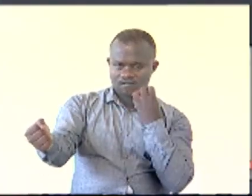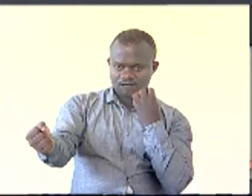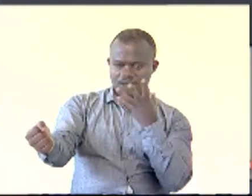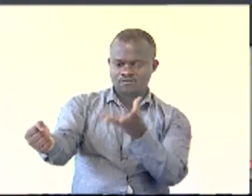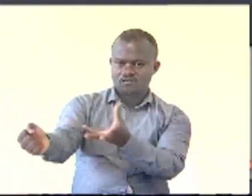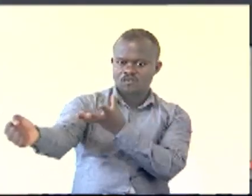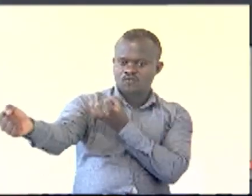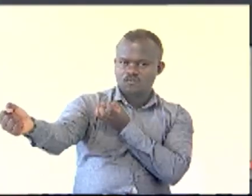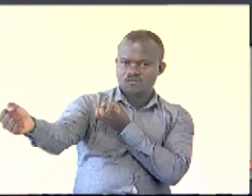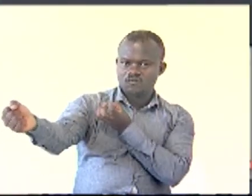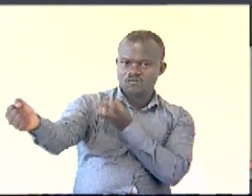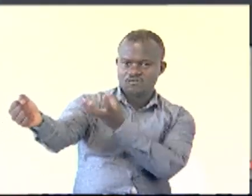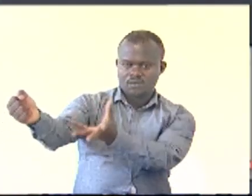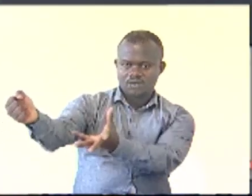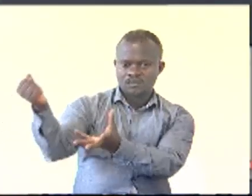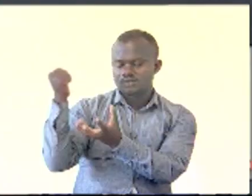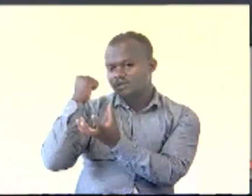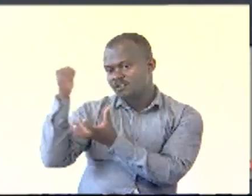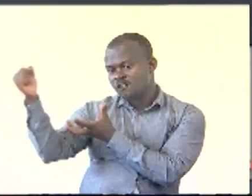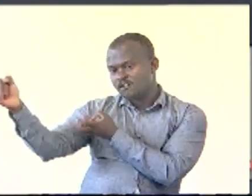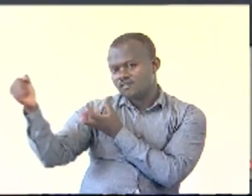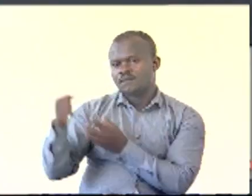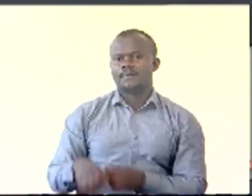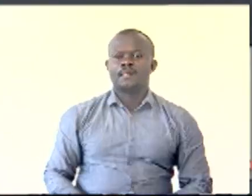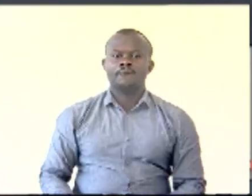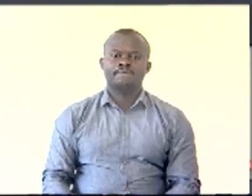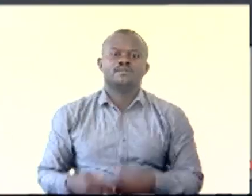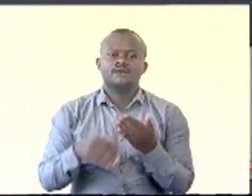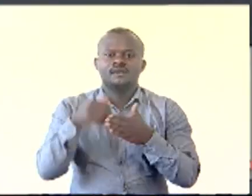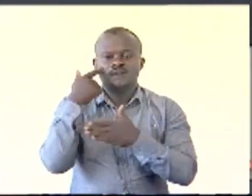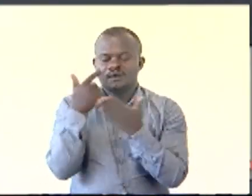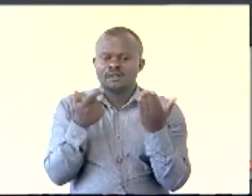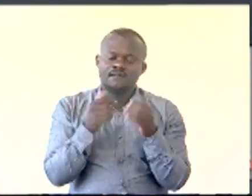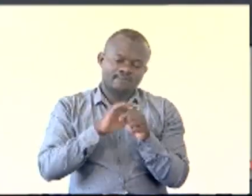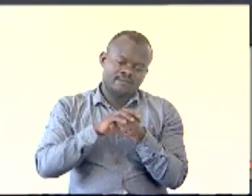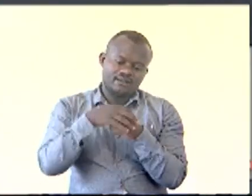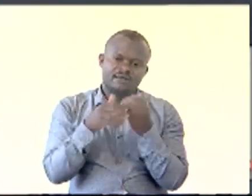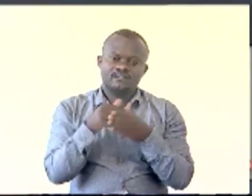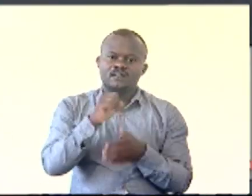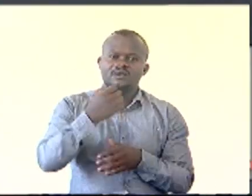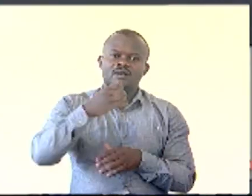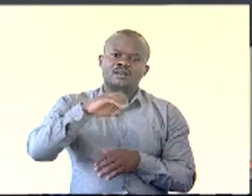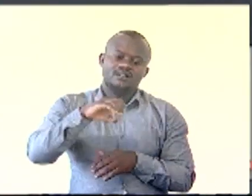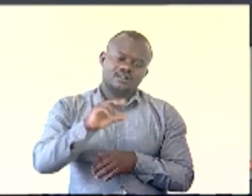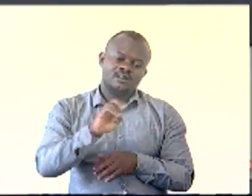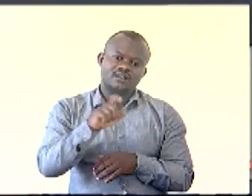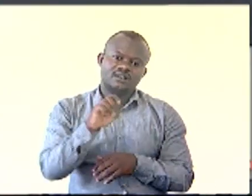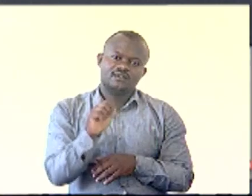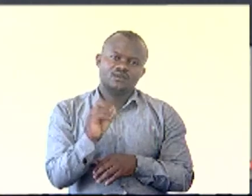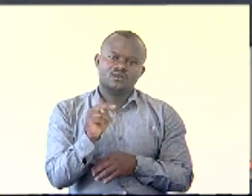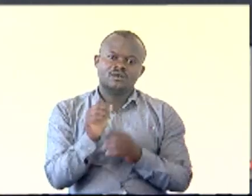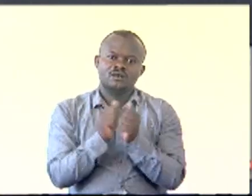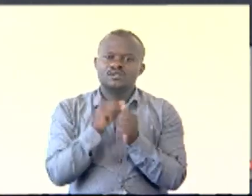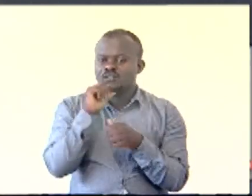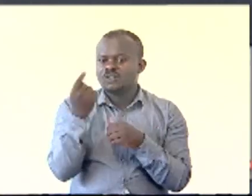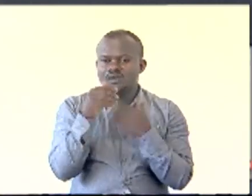Once contracts, another one relaxes. So they cover the skeleton. Most of the muscles, they do covering the skeleton. Not